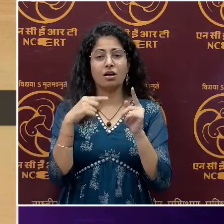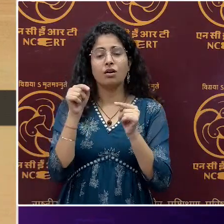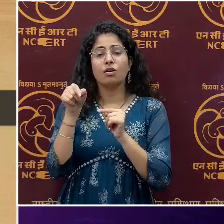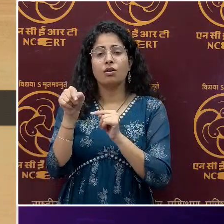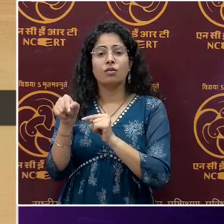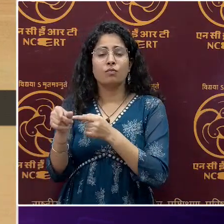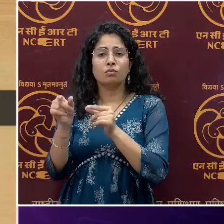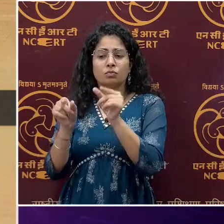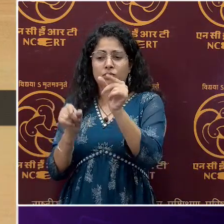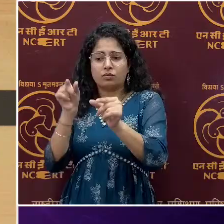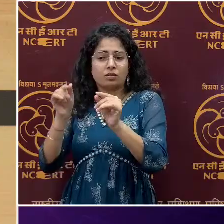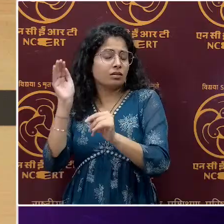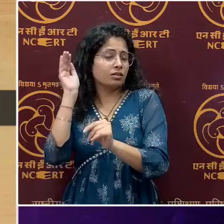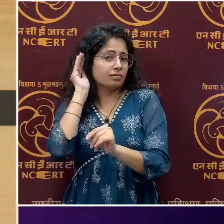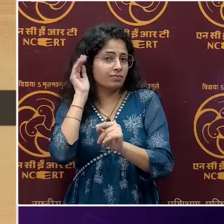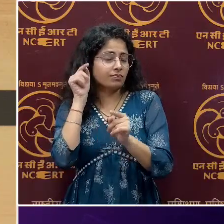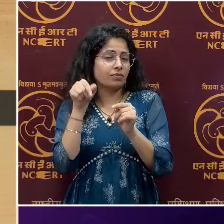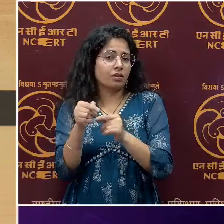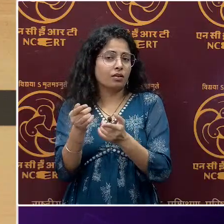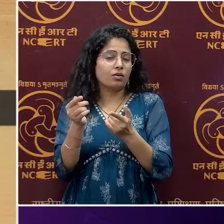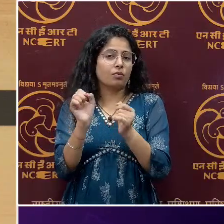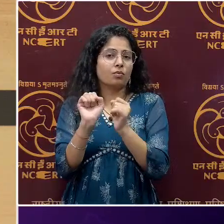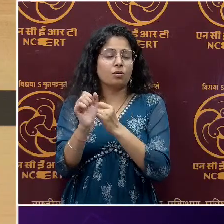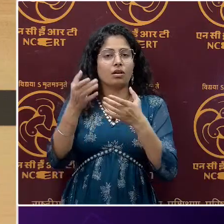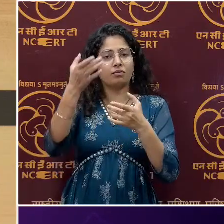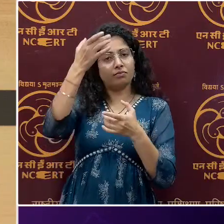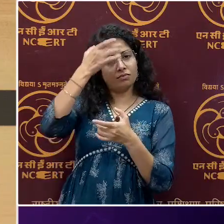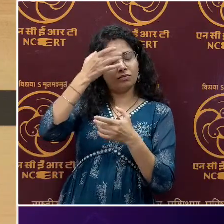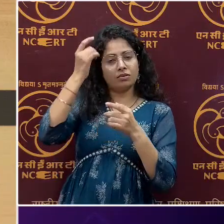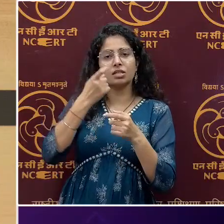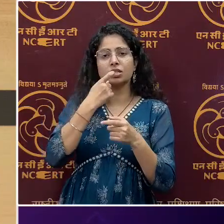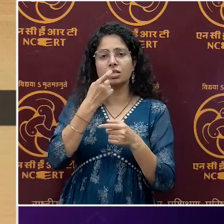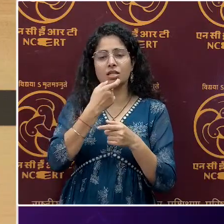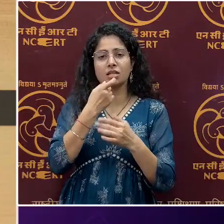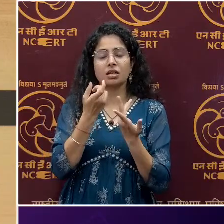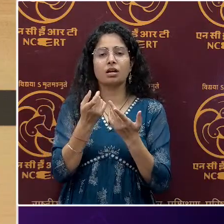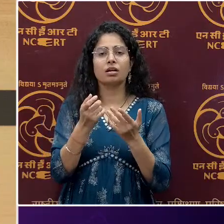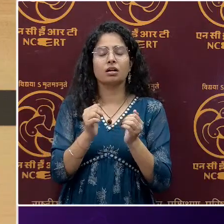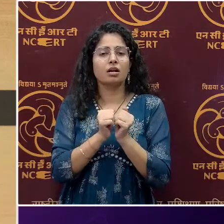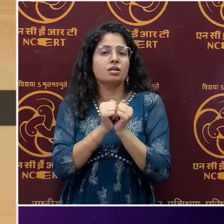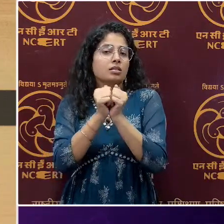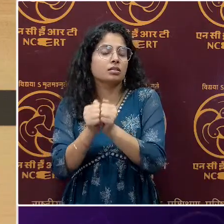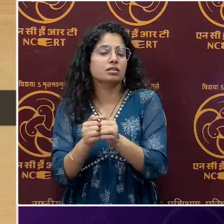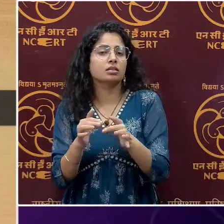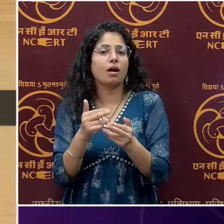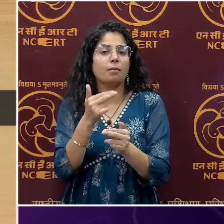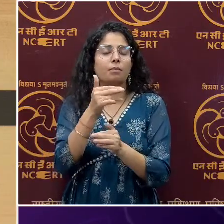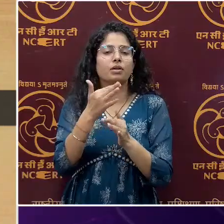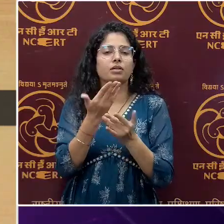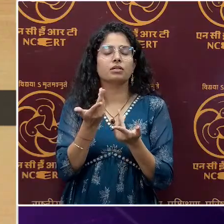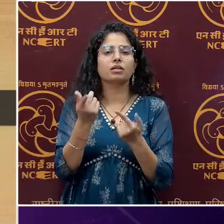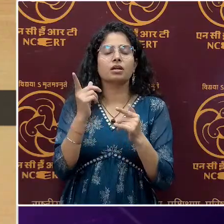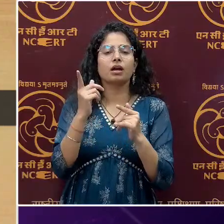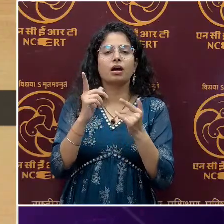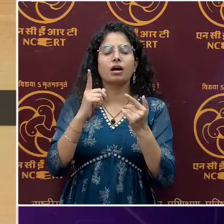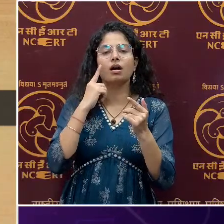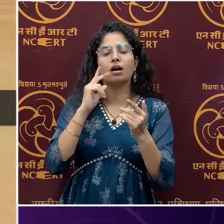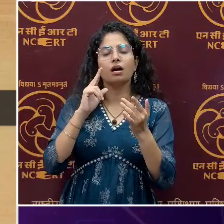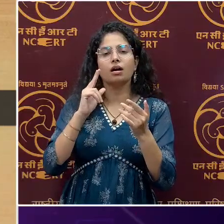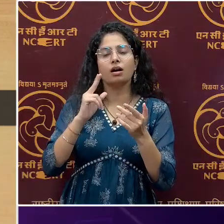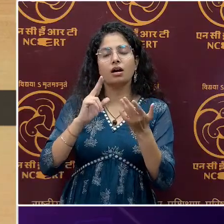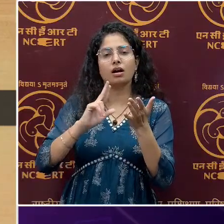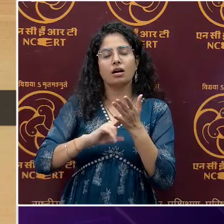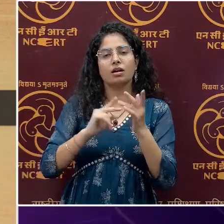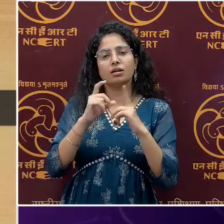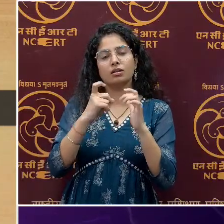and see Nehru ji is there Yeah. with his white cap, and Shastri ji and Indira Gandhi, Rani Lakshmibai,